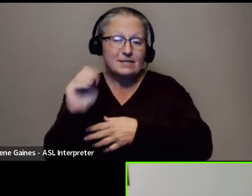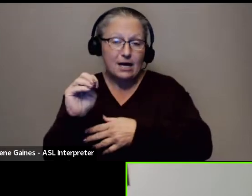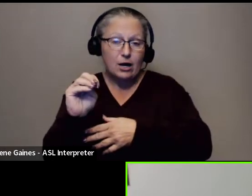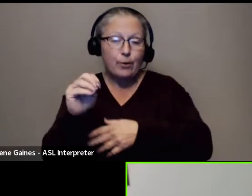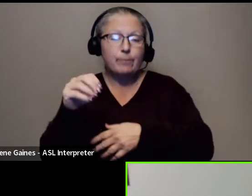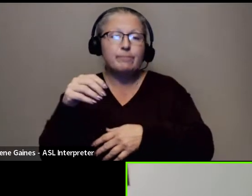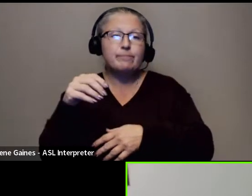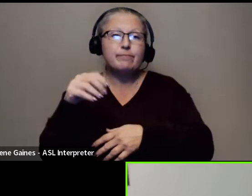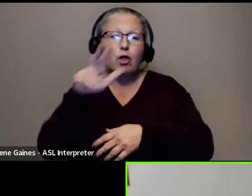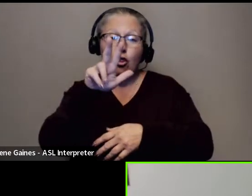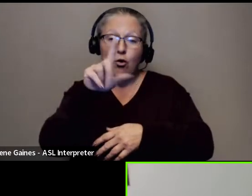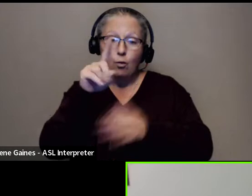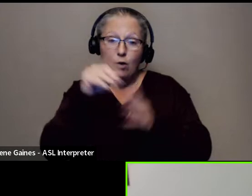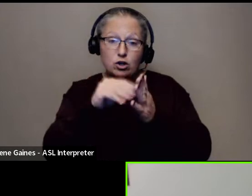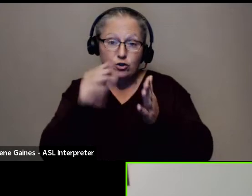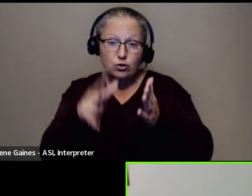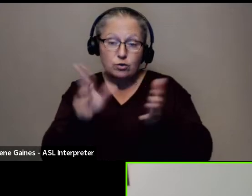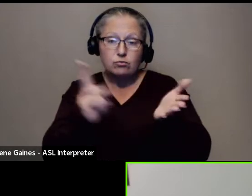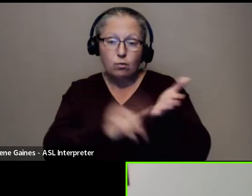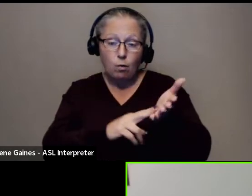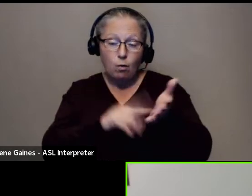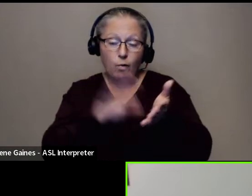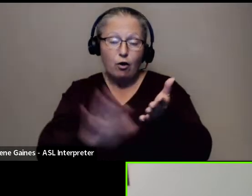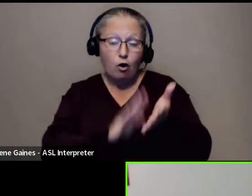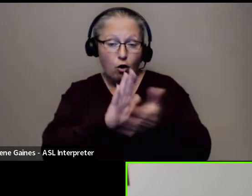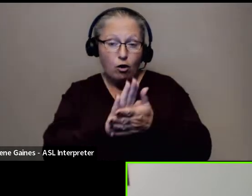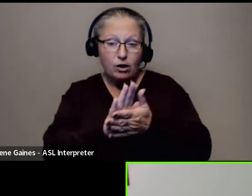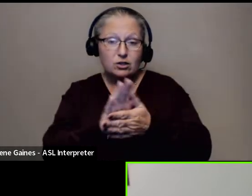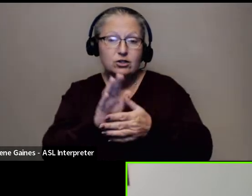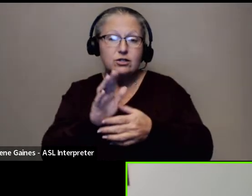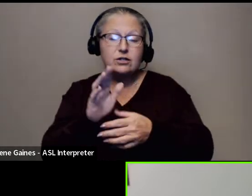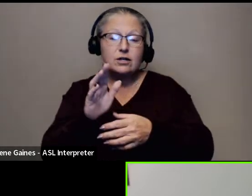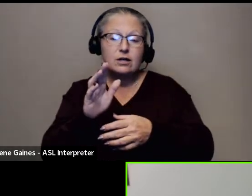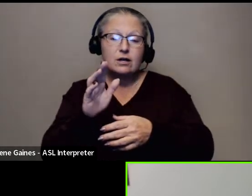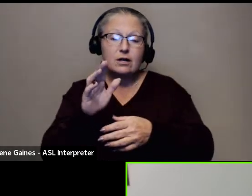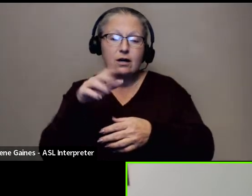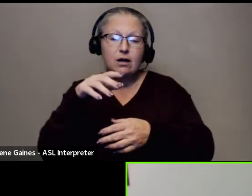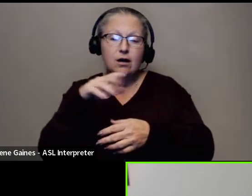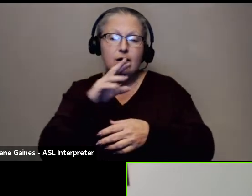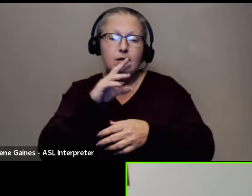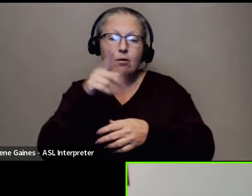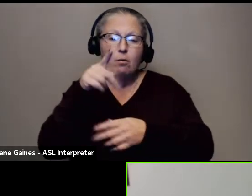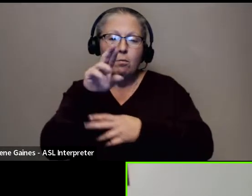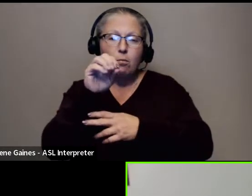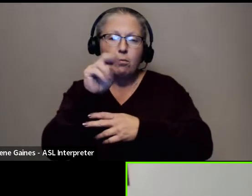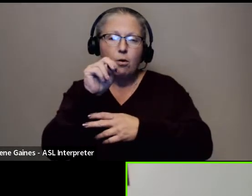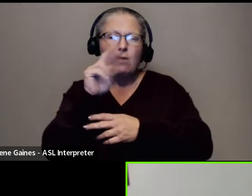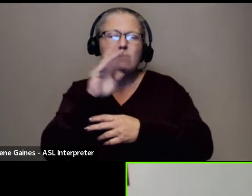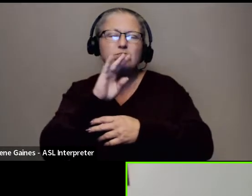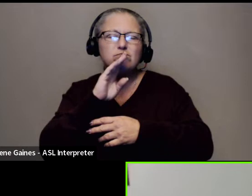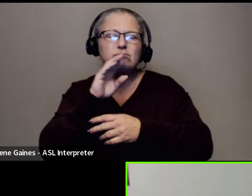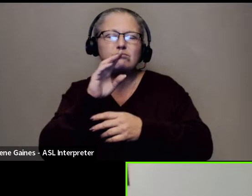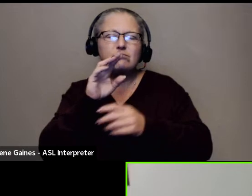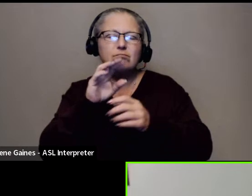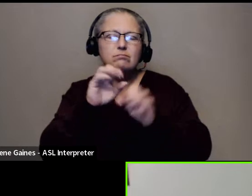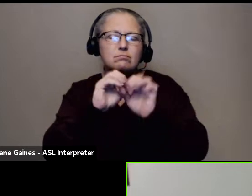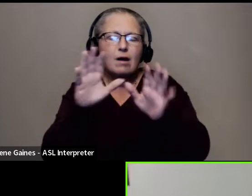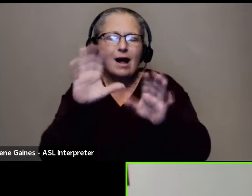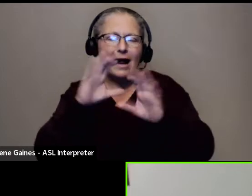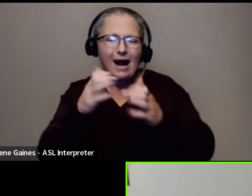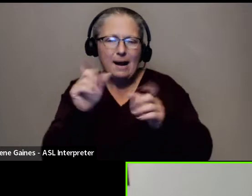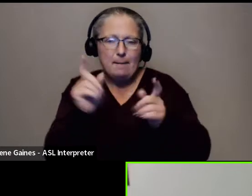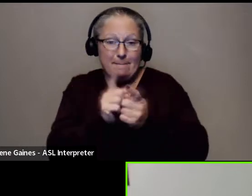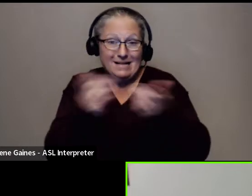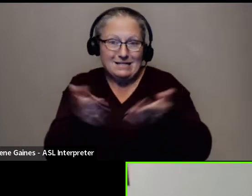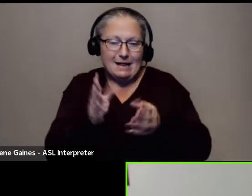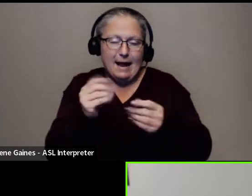We had 31 students enroll in the college pronunciation class that meets on our campus. And we had